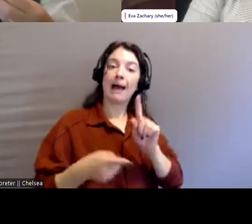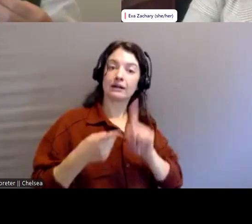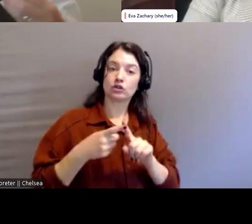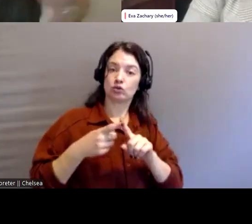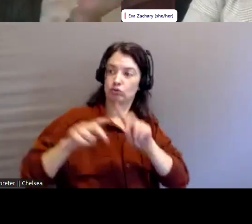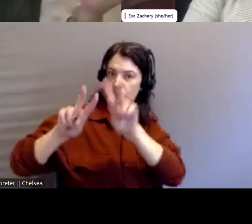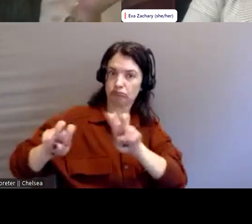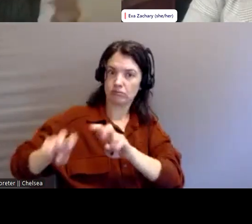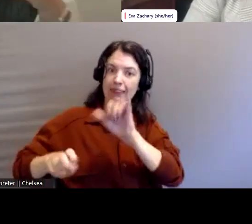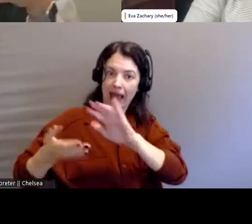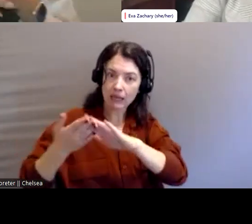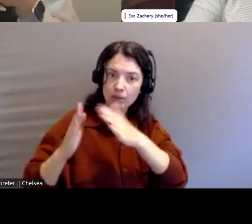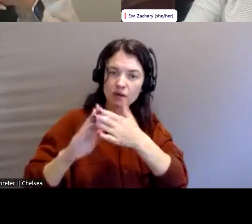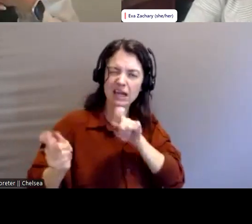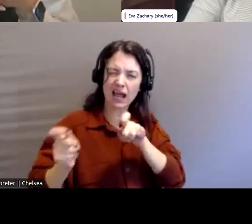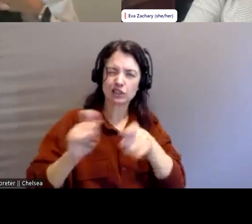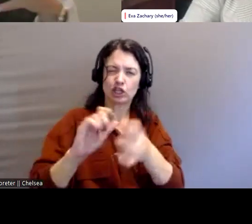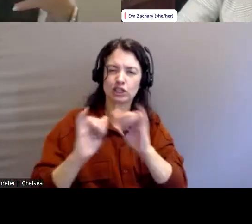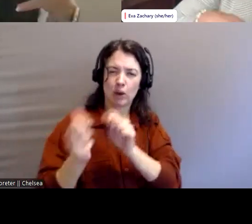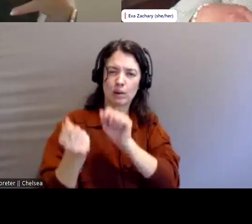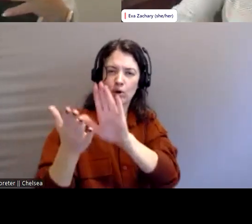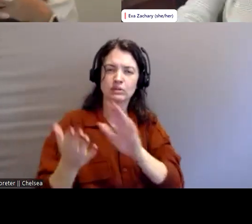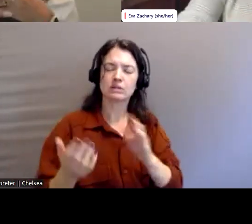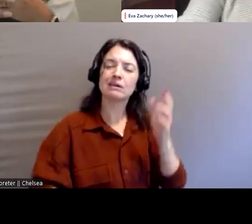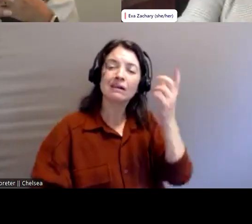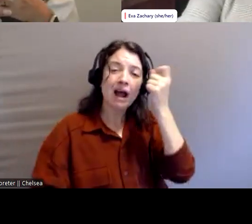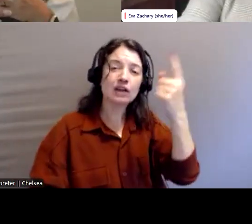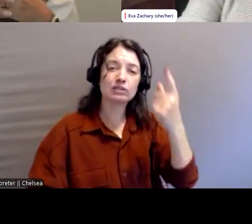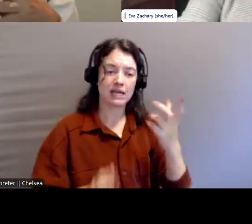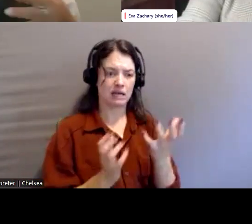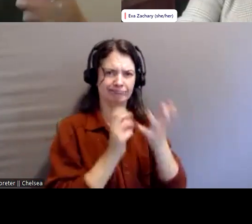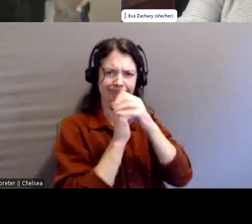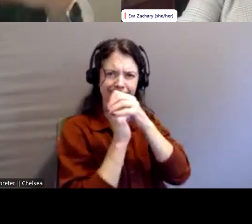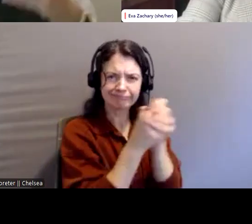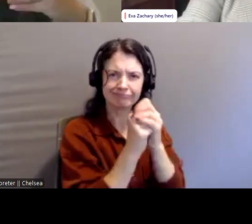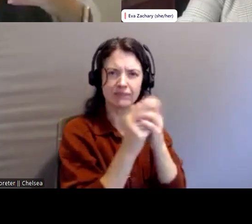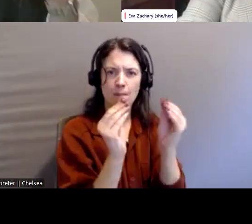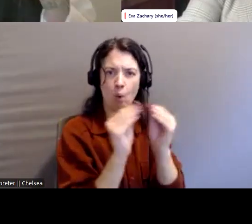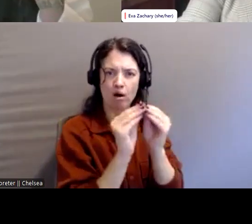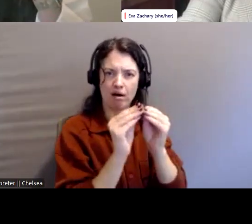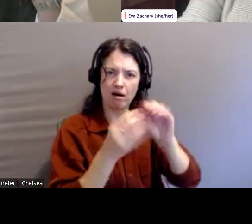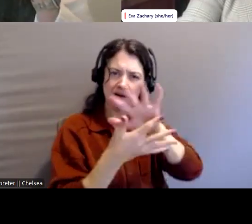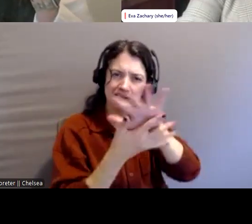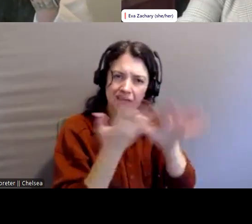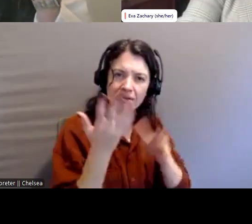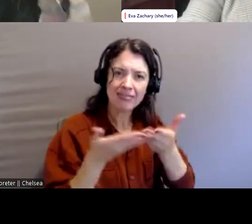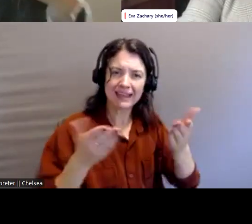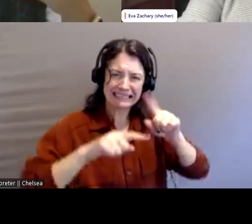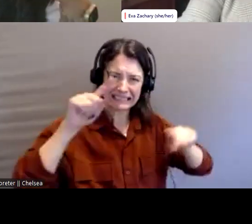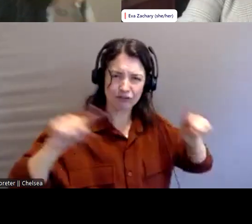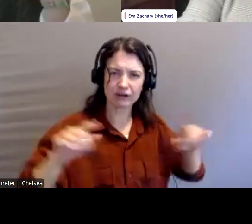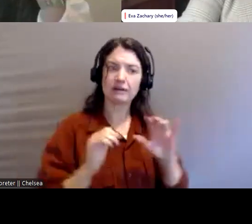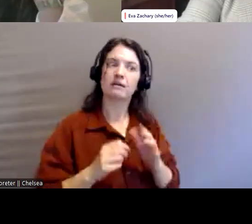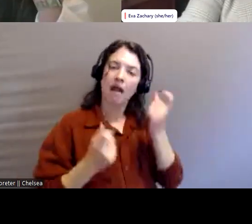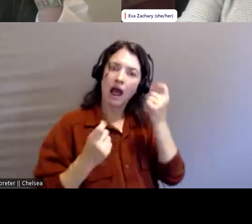we do things so that we understand intersectionality, we understand the battle with structure, and we are ready to take that on so that we